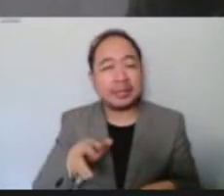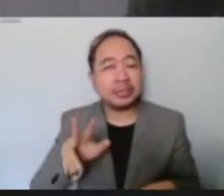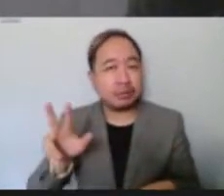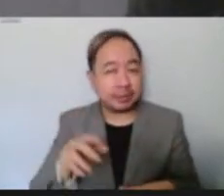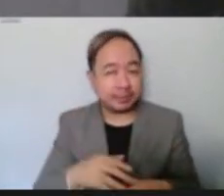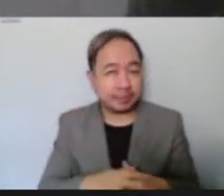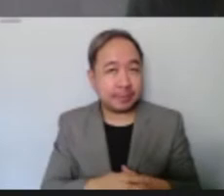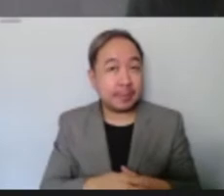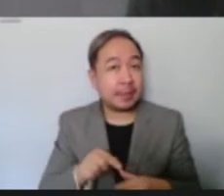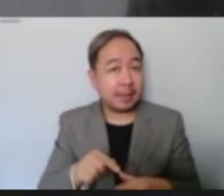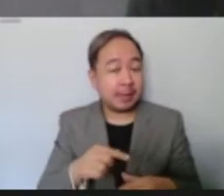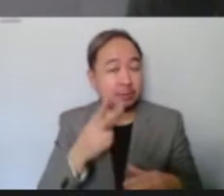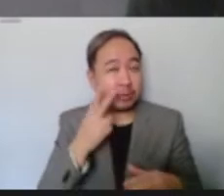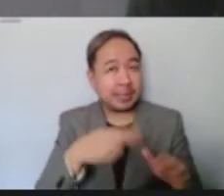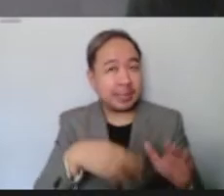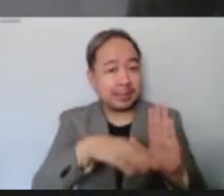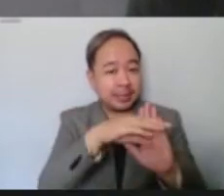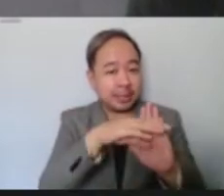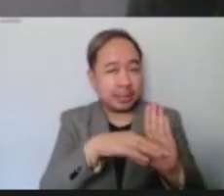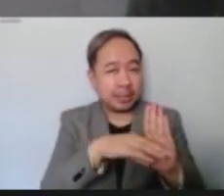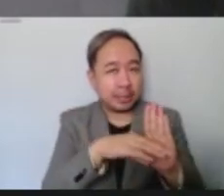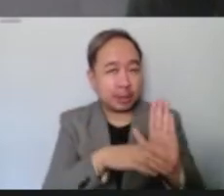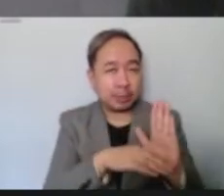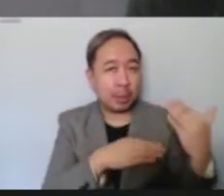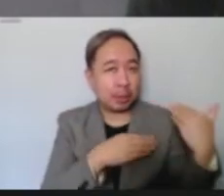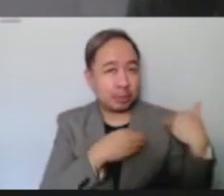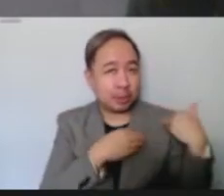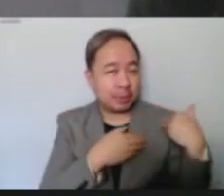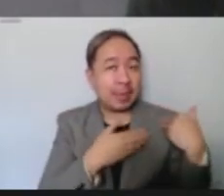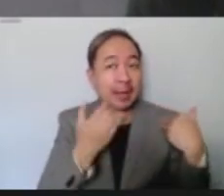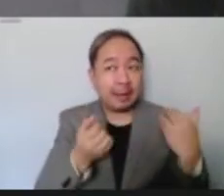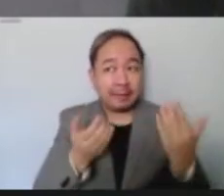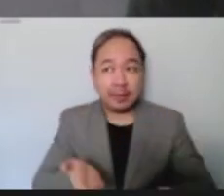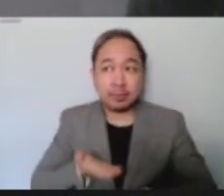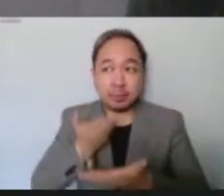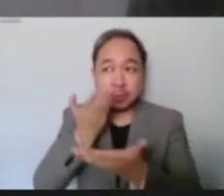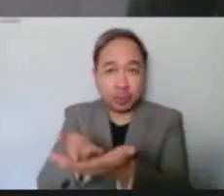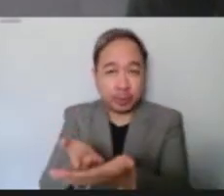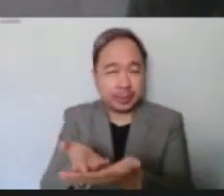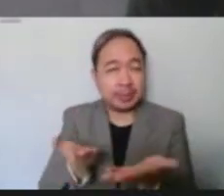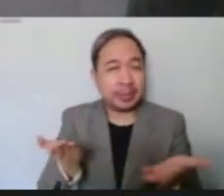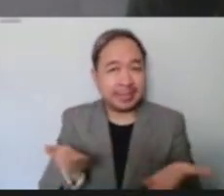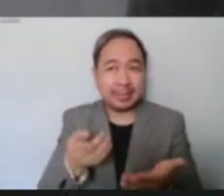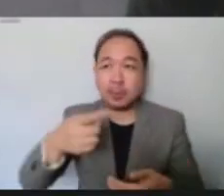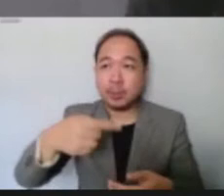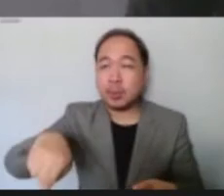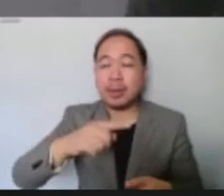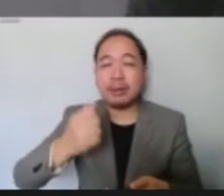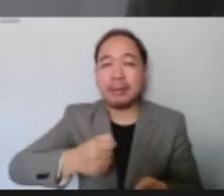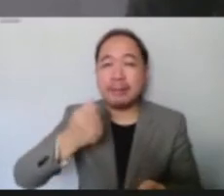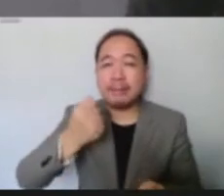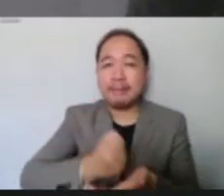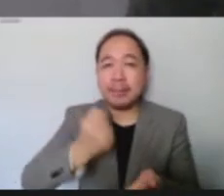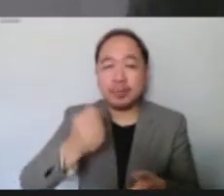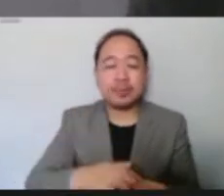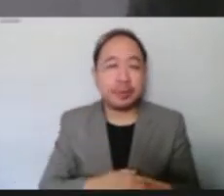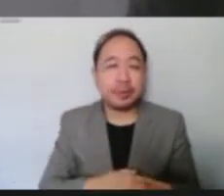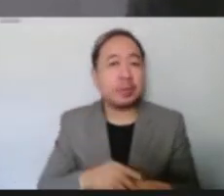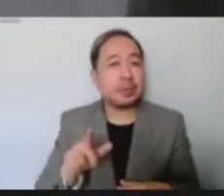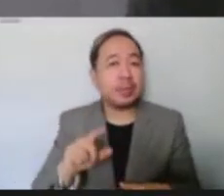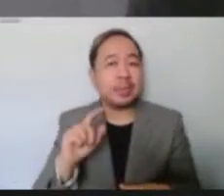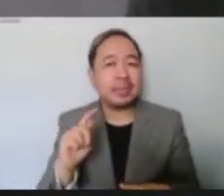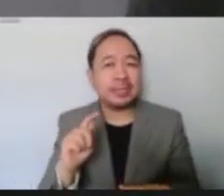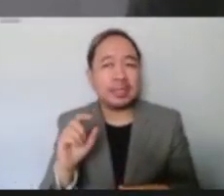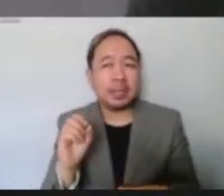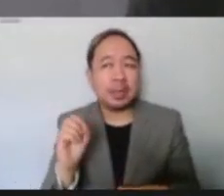are table today for endorsement by the committee the technical expert group is of critical importance to the work